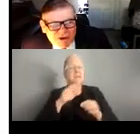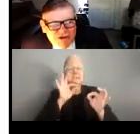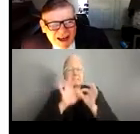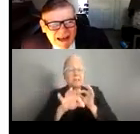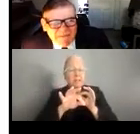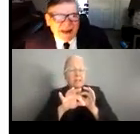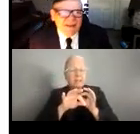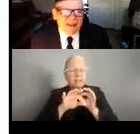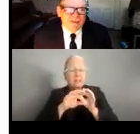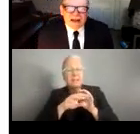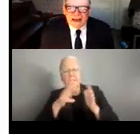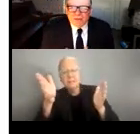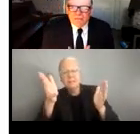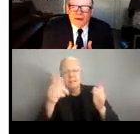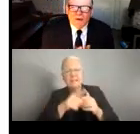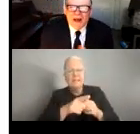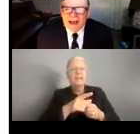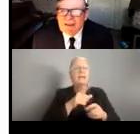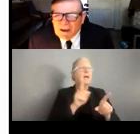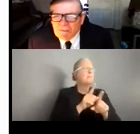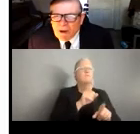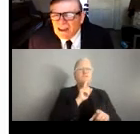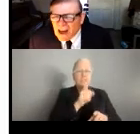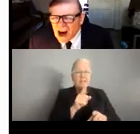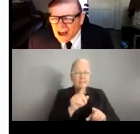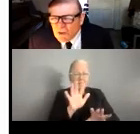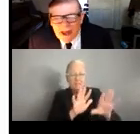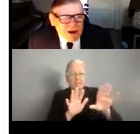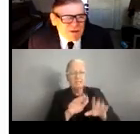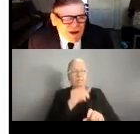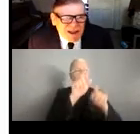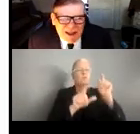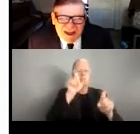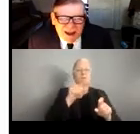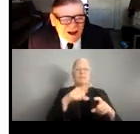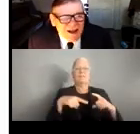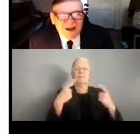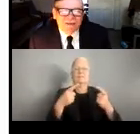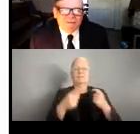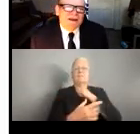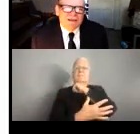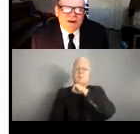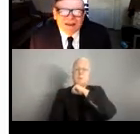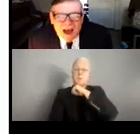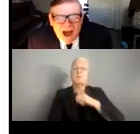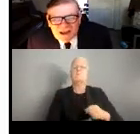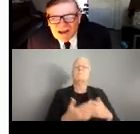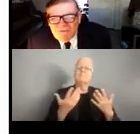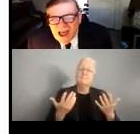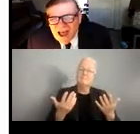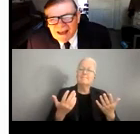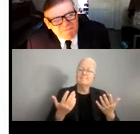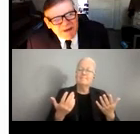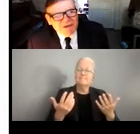measuring what's really happening out there? When disabled people living in poverty are asked what their most pressing needs are, surprise, surprise, the answers